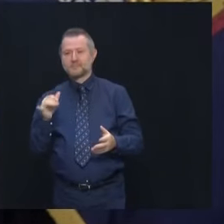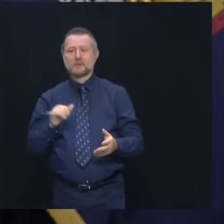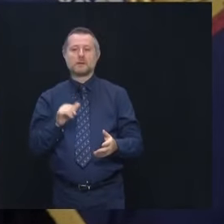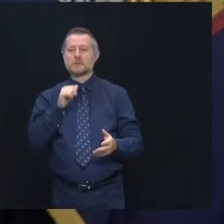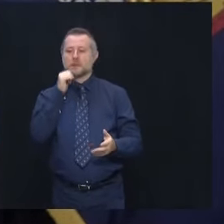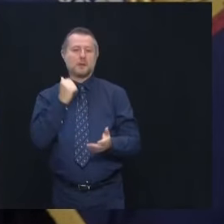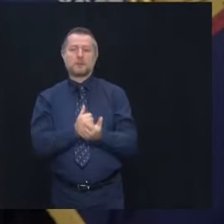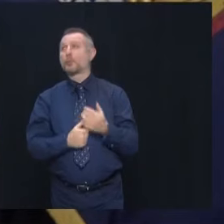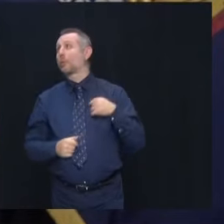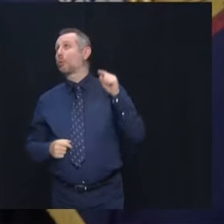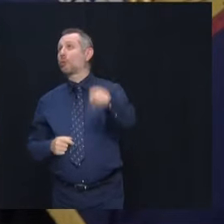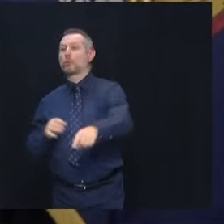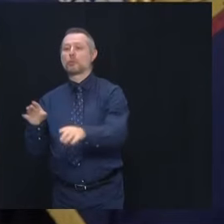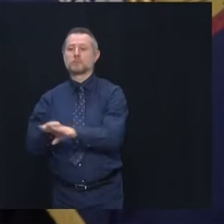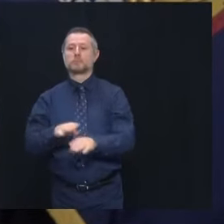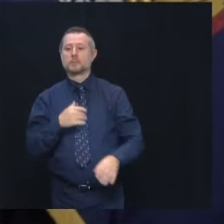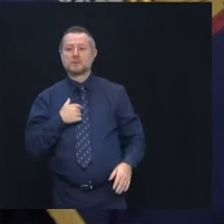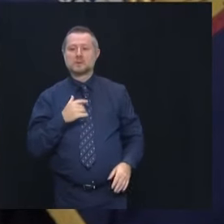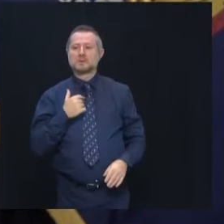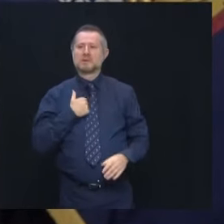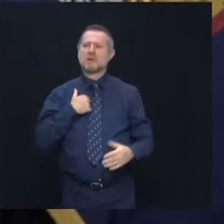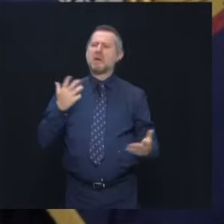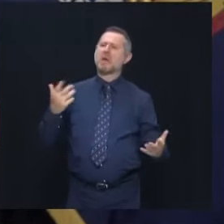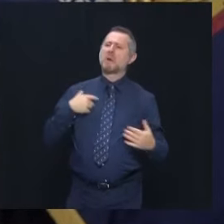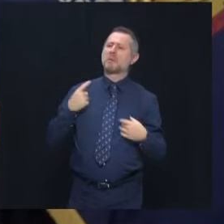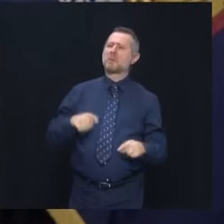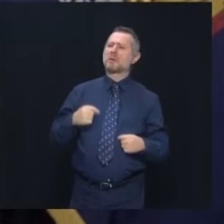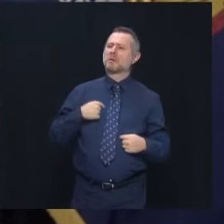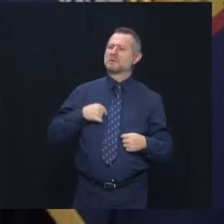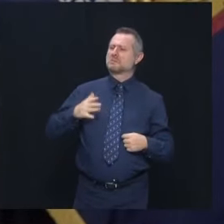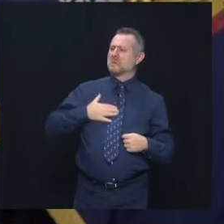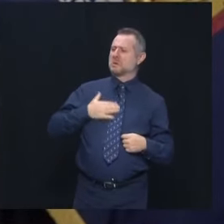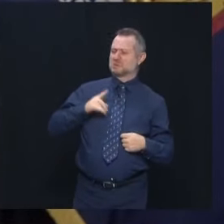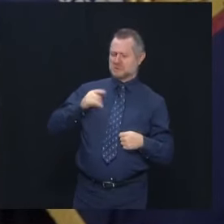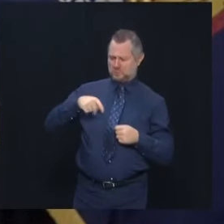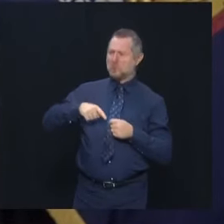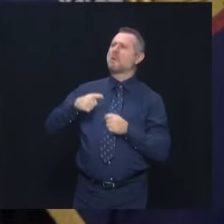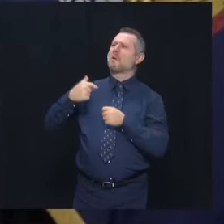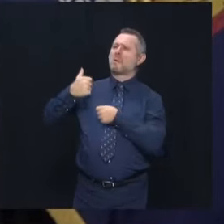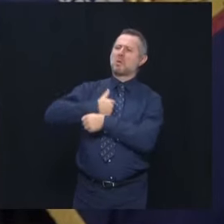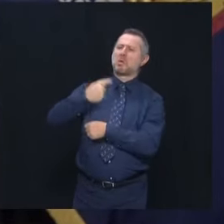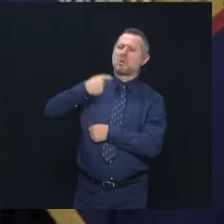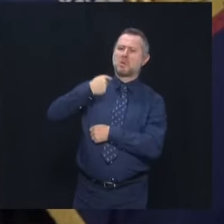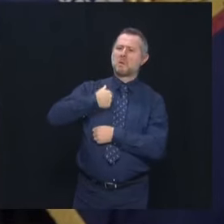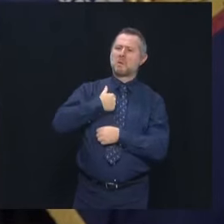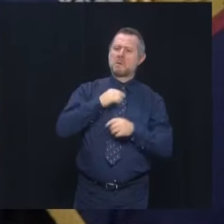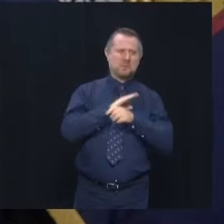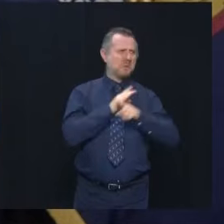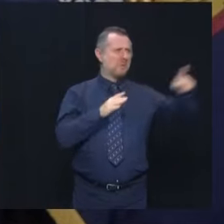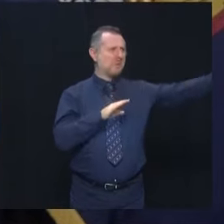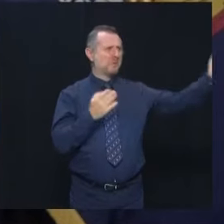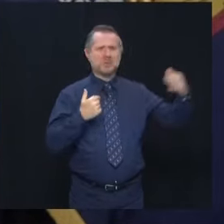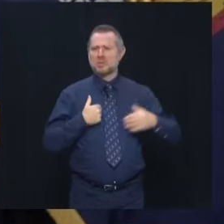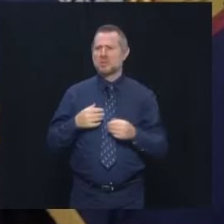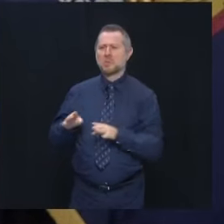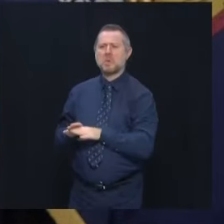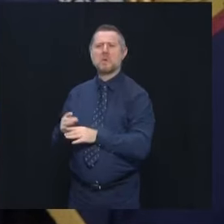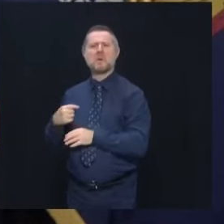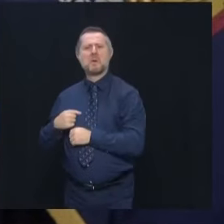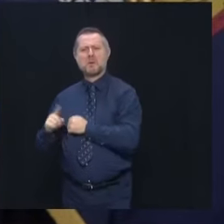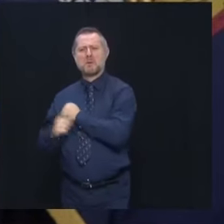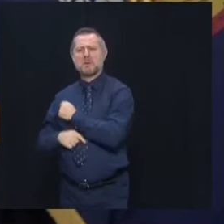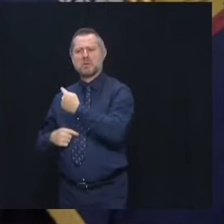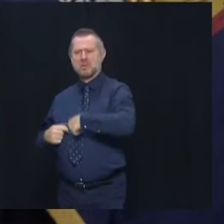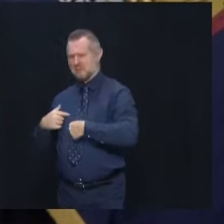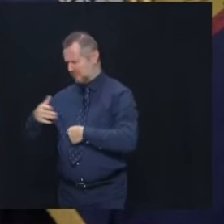into court, and they'll say, it's just because I happen to be in the zip code, and one side of the street, the deli's open, on the other side of the street, the deli's